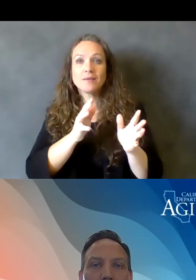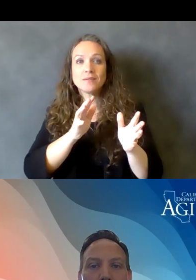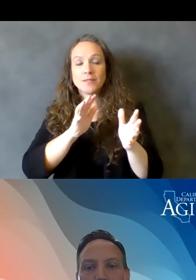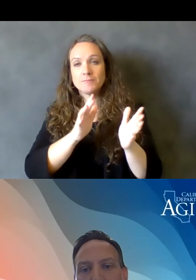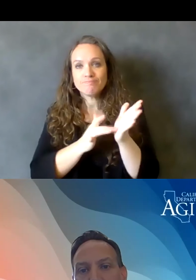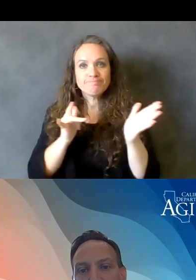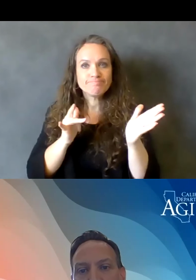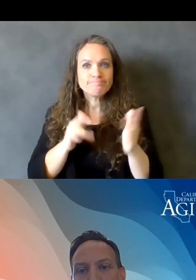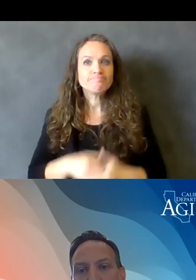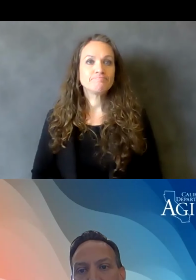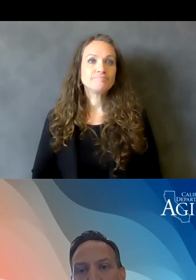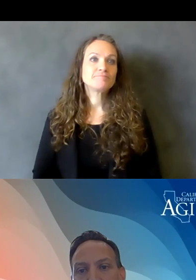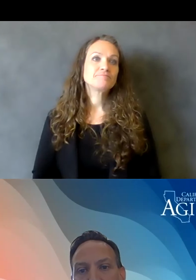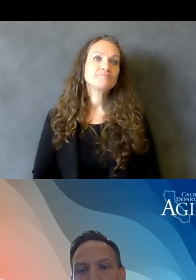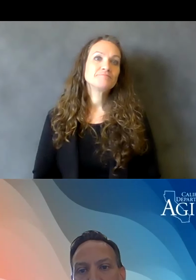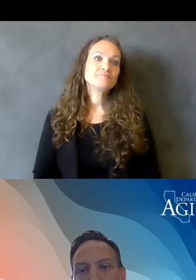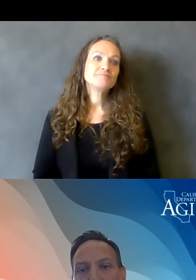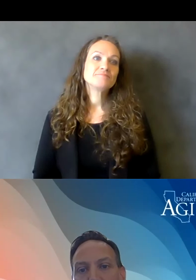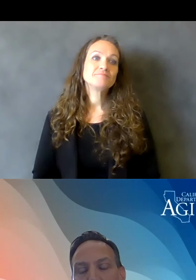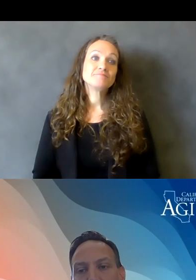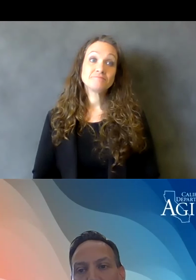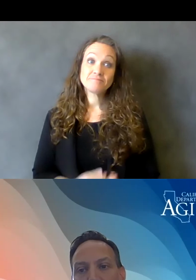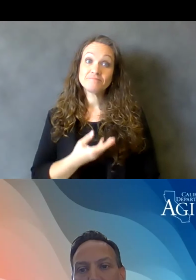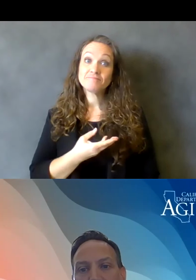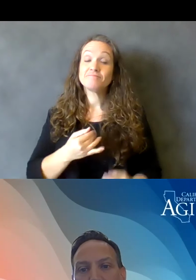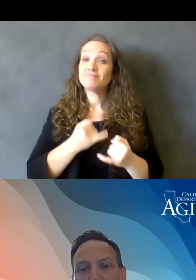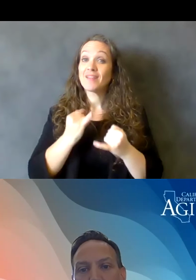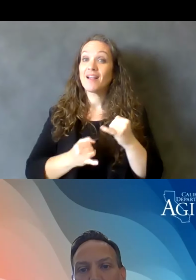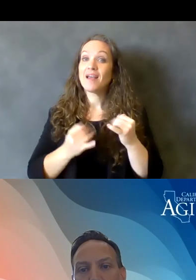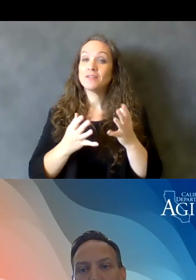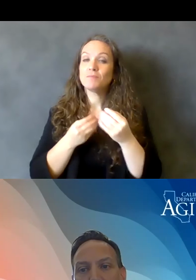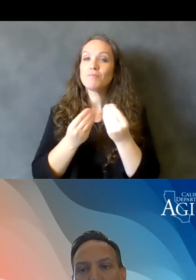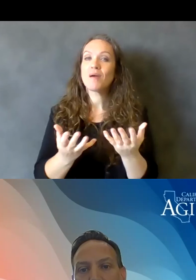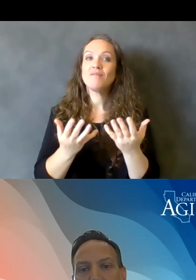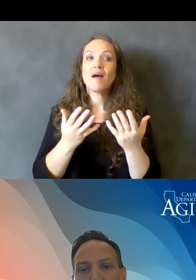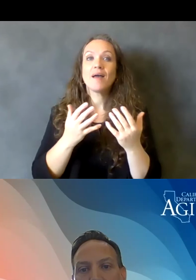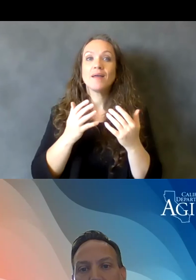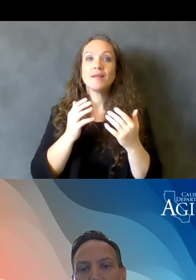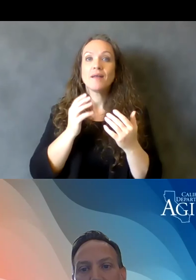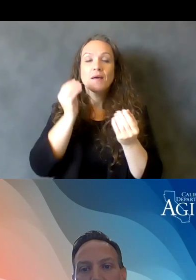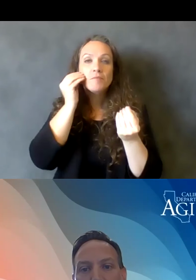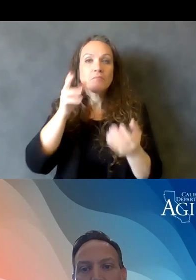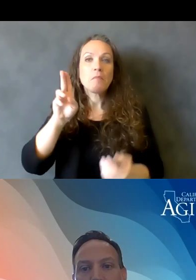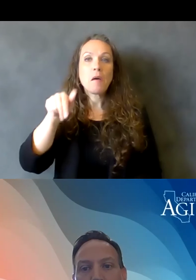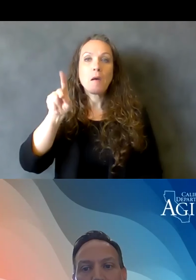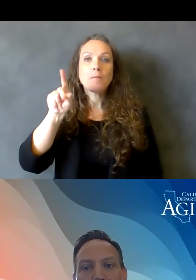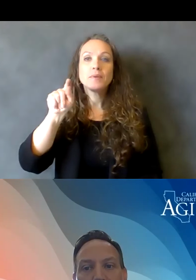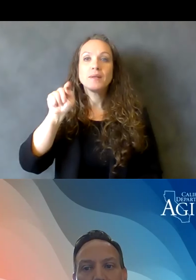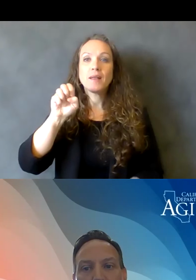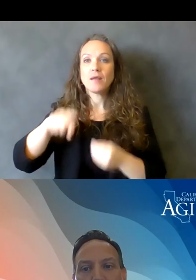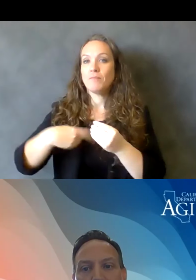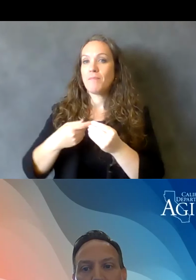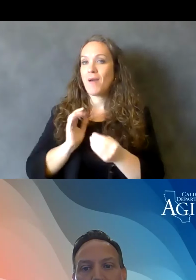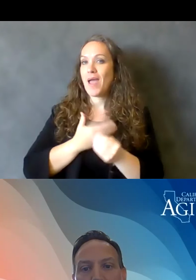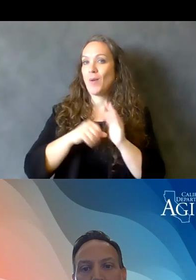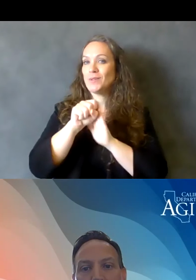Okay, and then next slide. Finally, I'd just like to provide an update on our Older Americans Act state plan. As we mentioned in